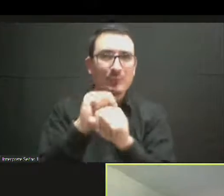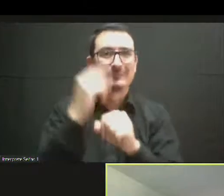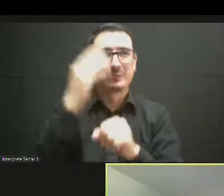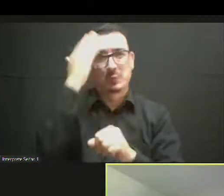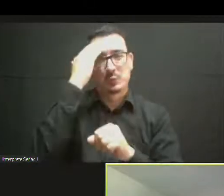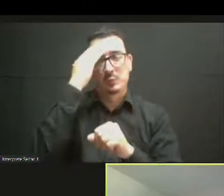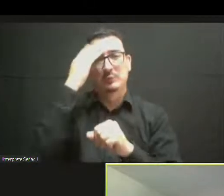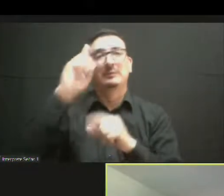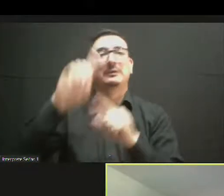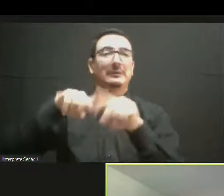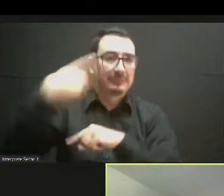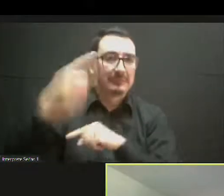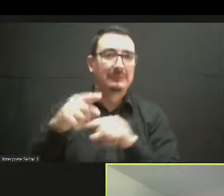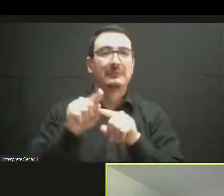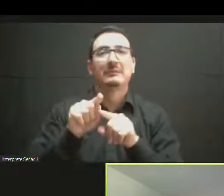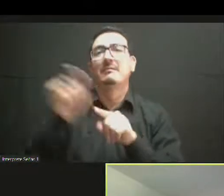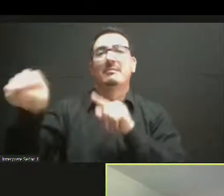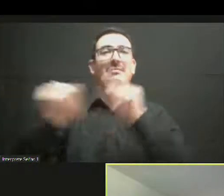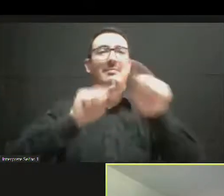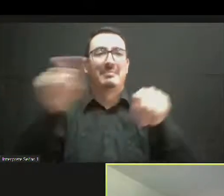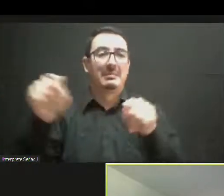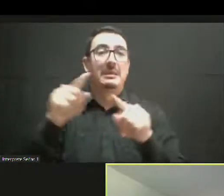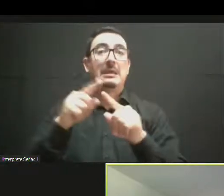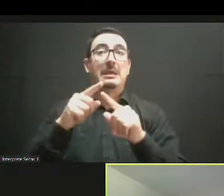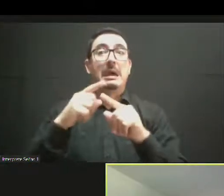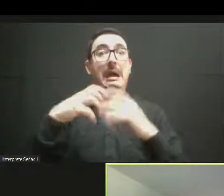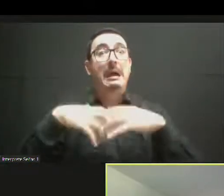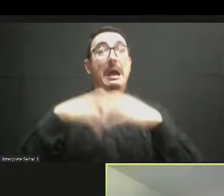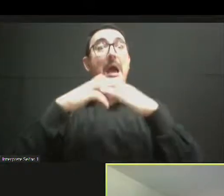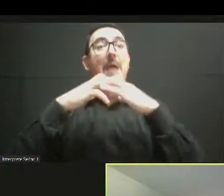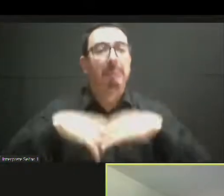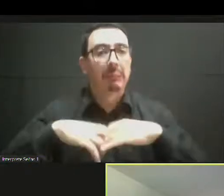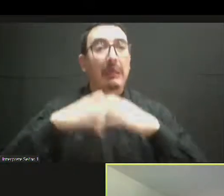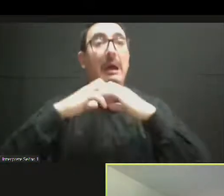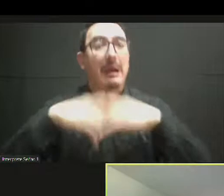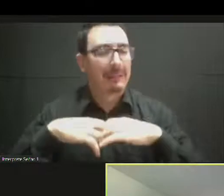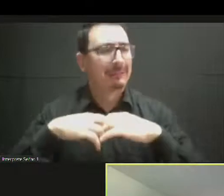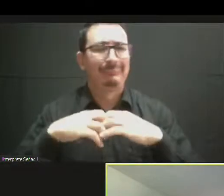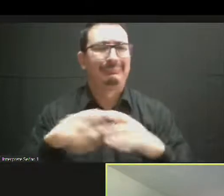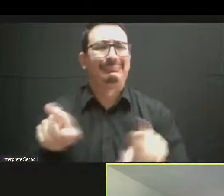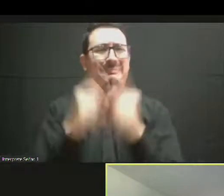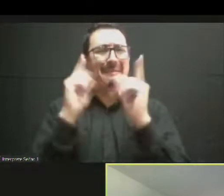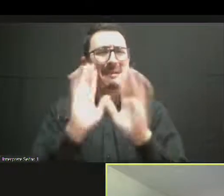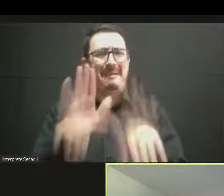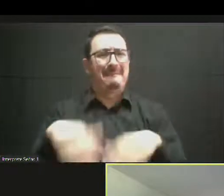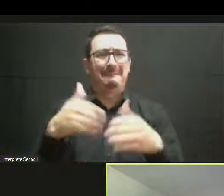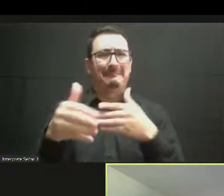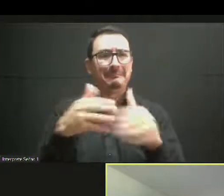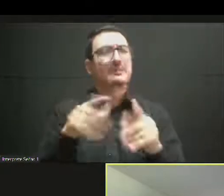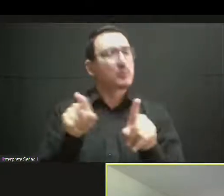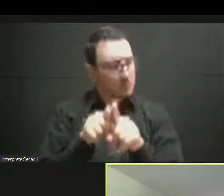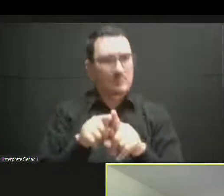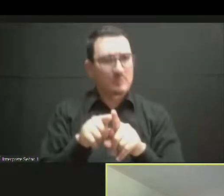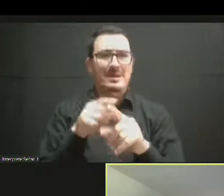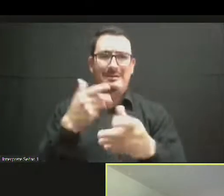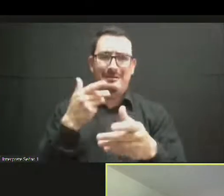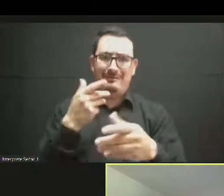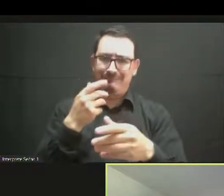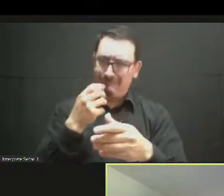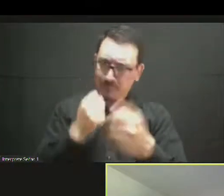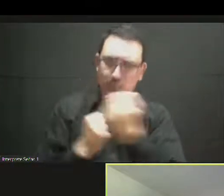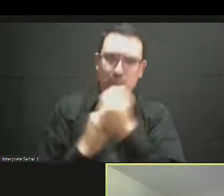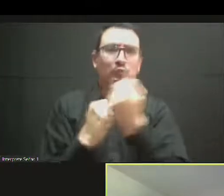globally. So now working with government in order to get better connectivity in even extended